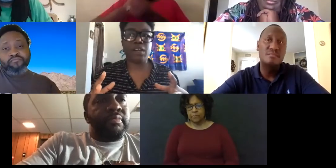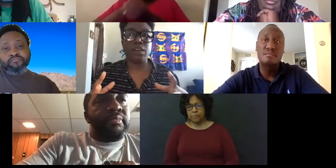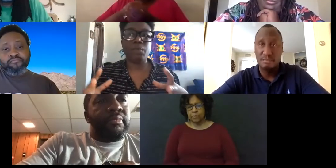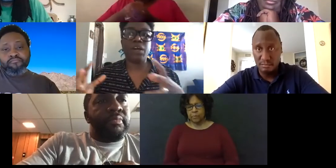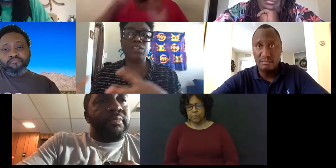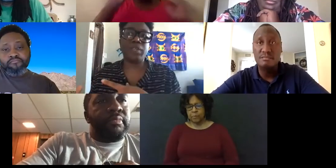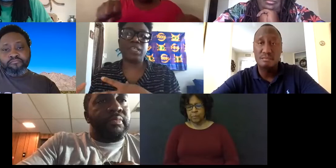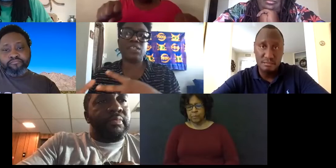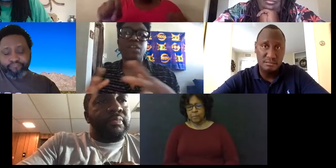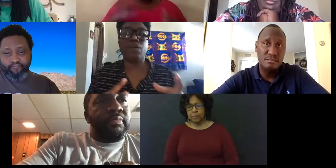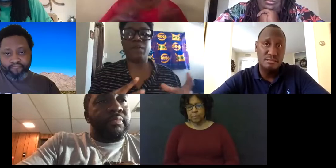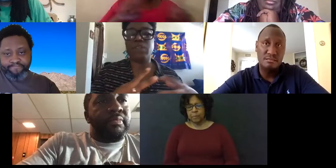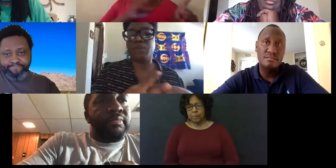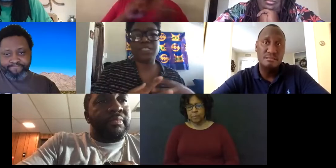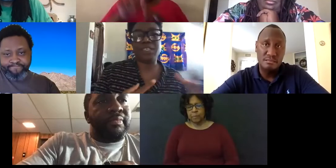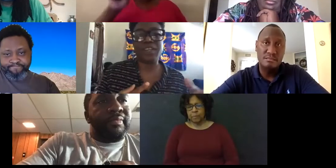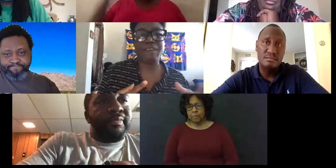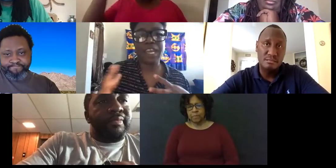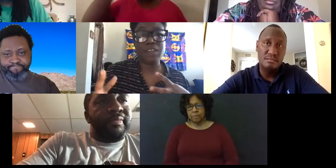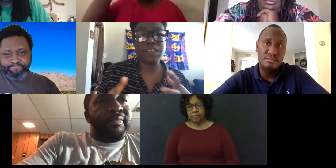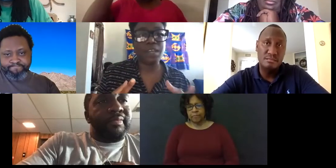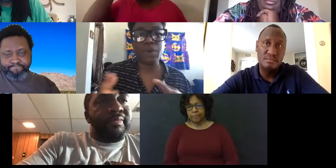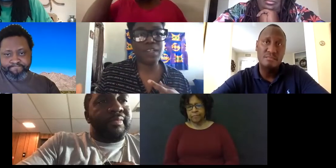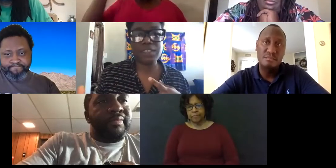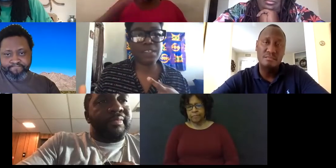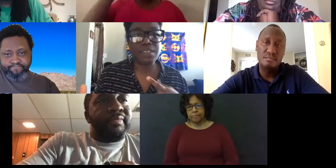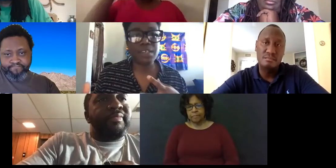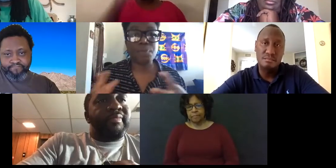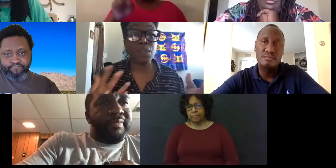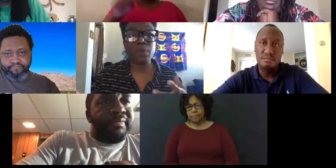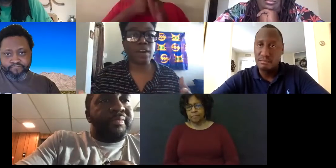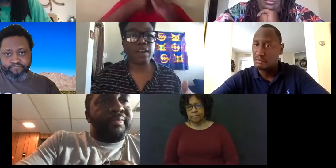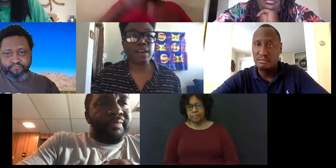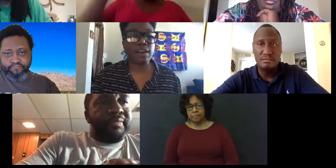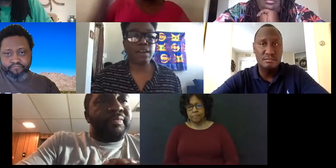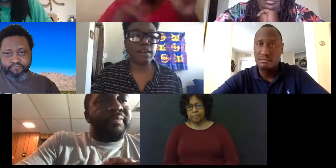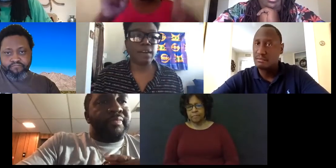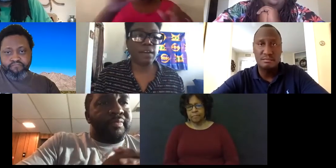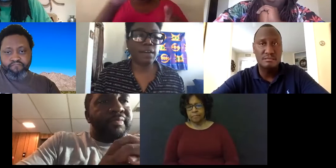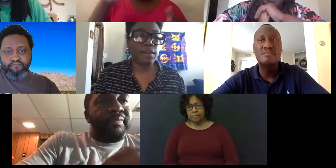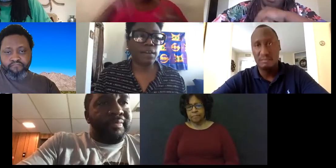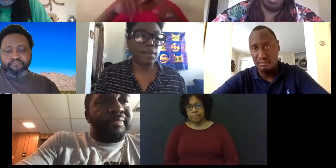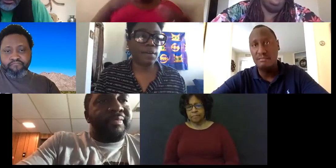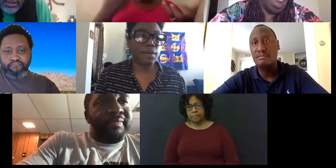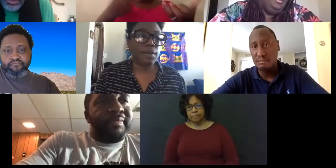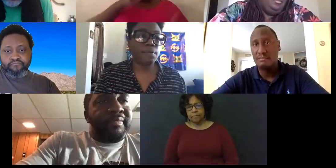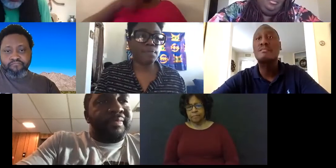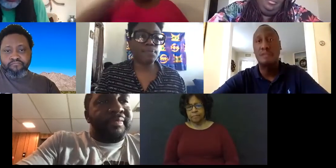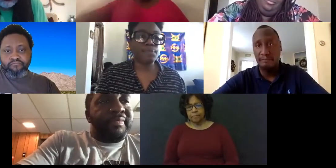but we also need to know that we don't necessarily have to cater to anyone else to be who we are.